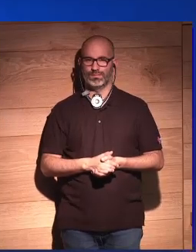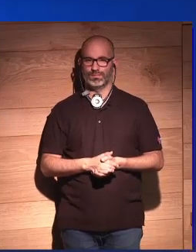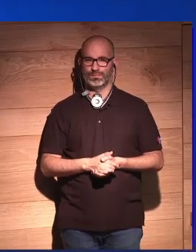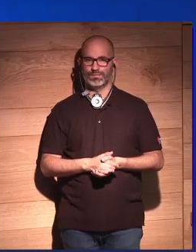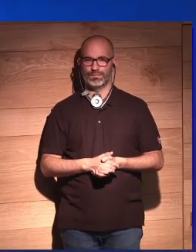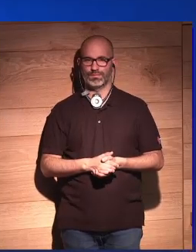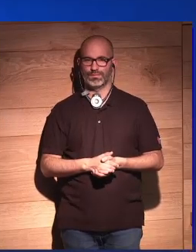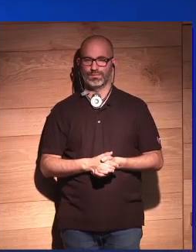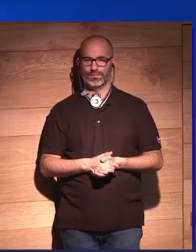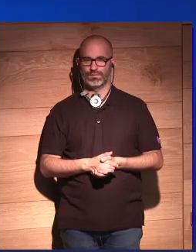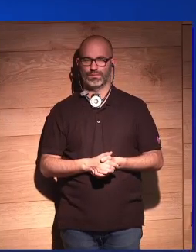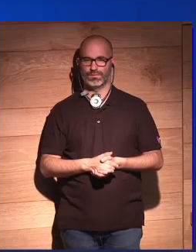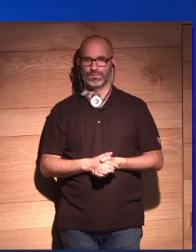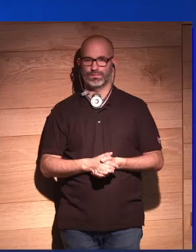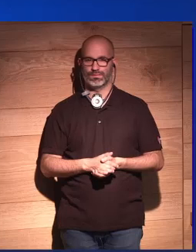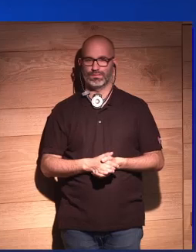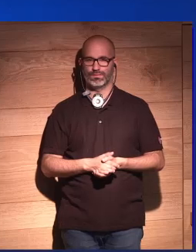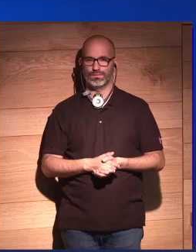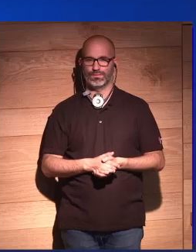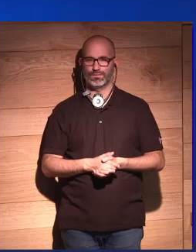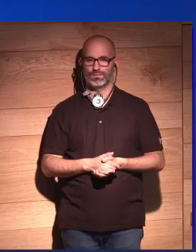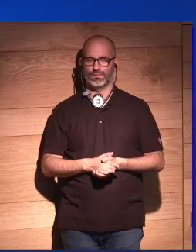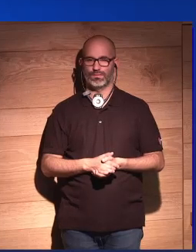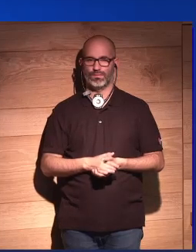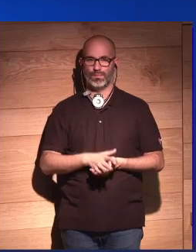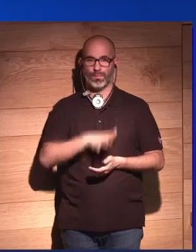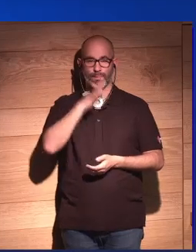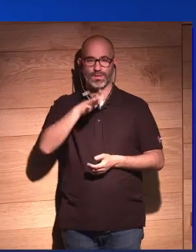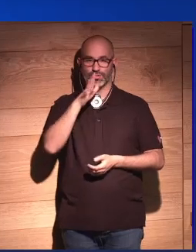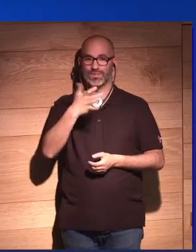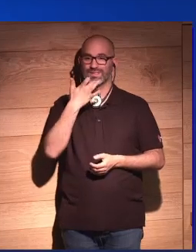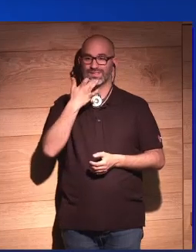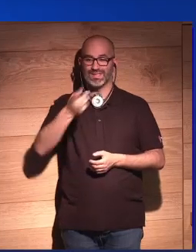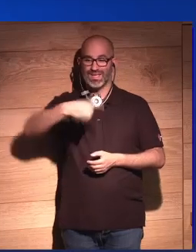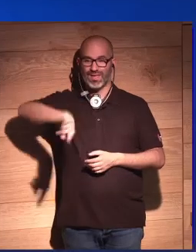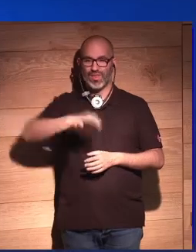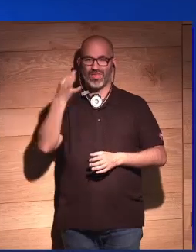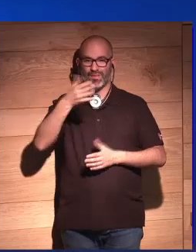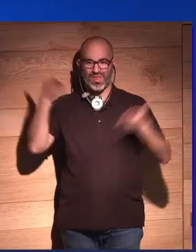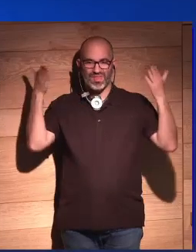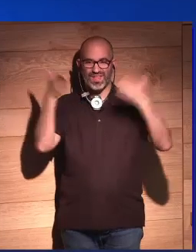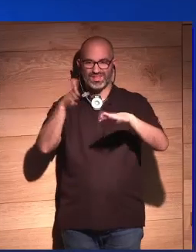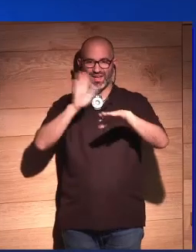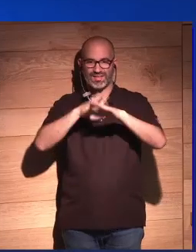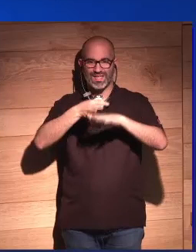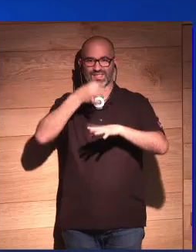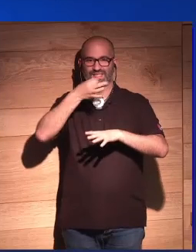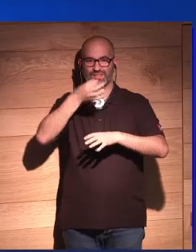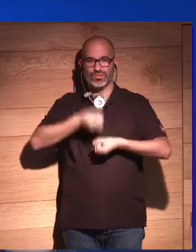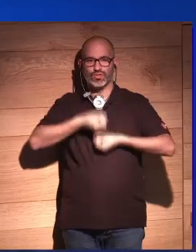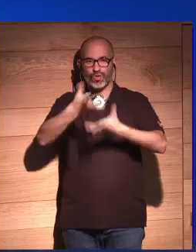it's the parity. There's such a beauty in parity and diversity. Our strength is in